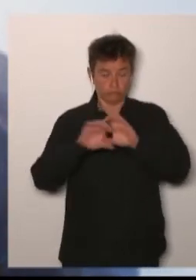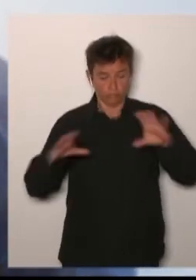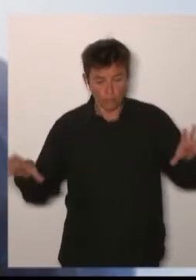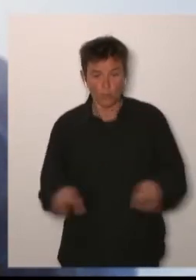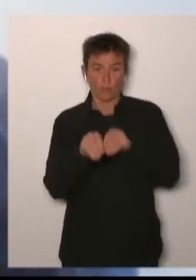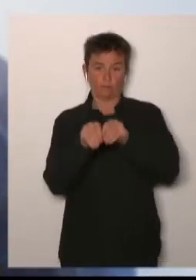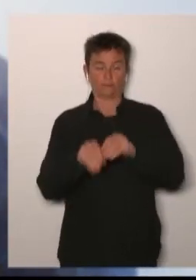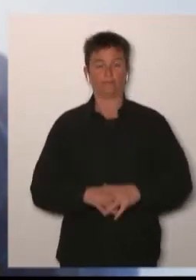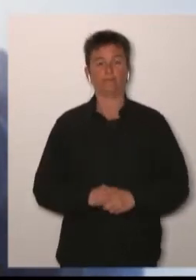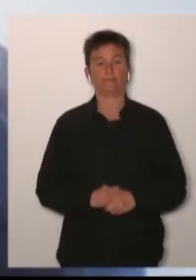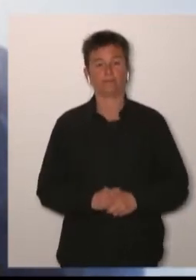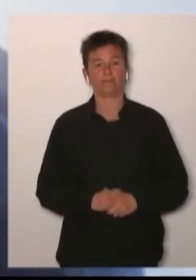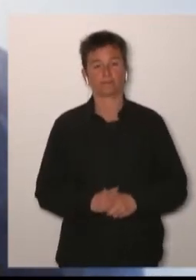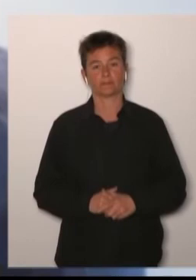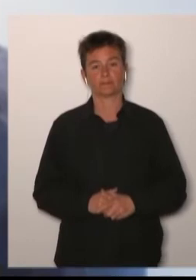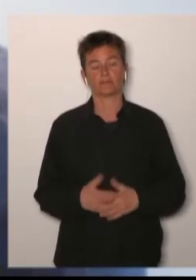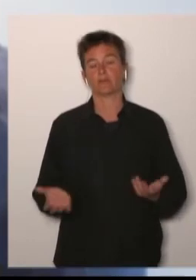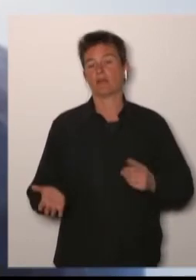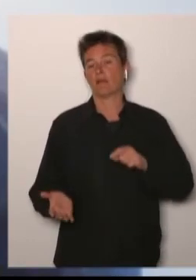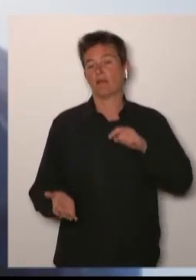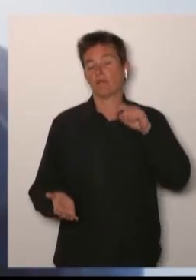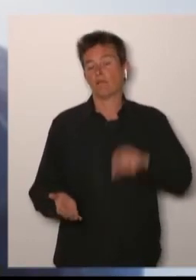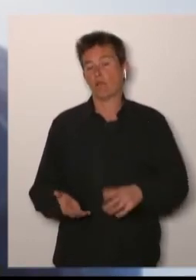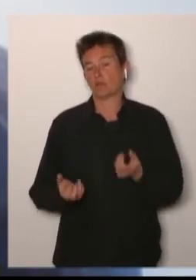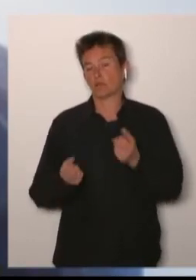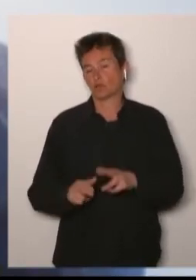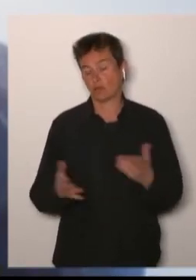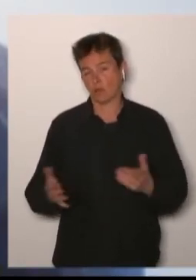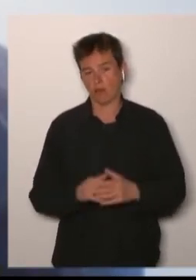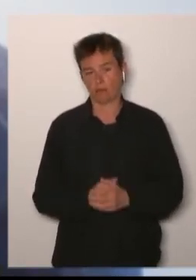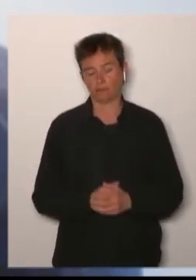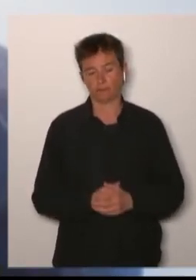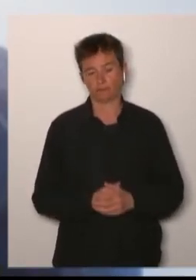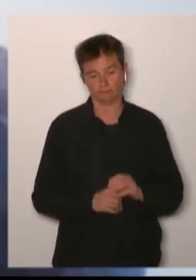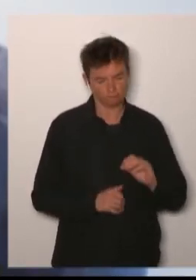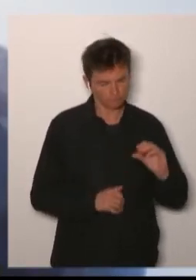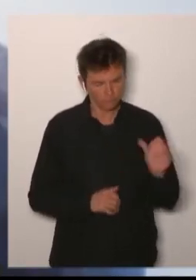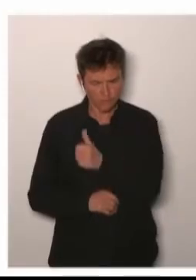ensure that they provide synergies to really moving science forward here without duplicating.